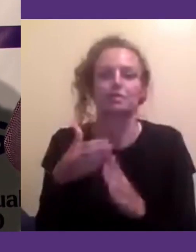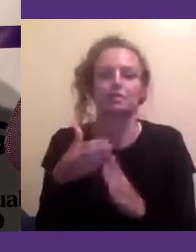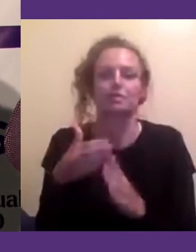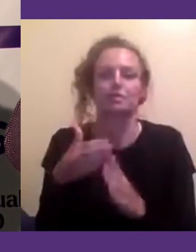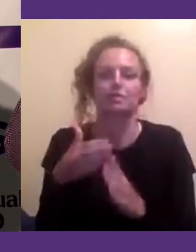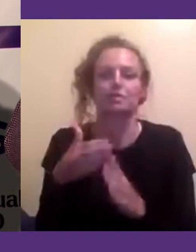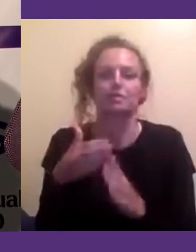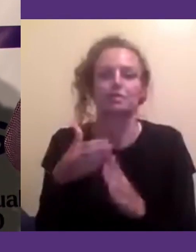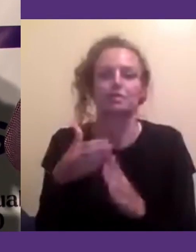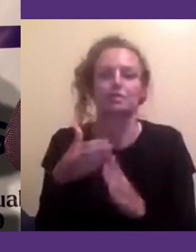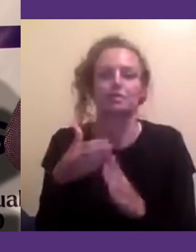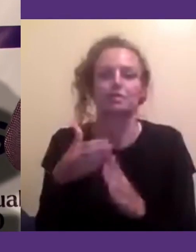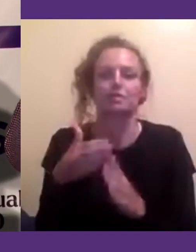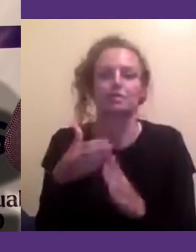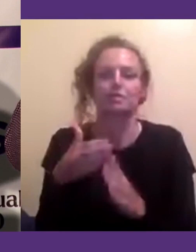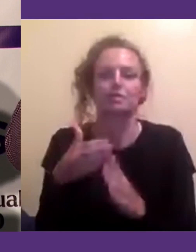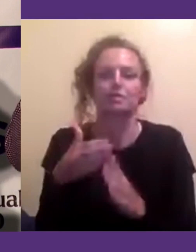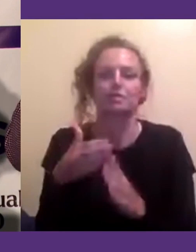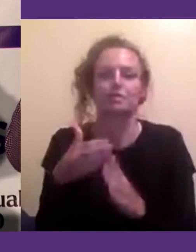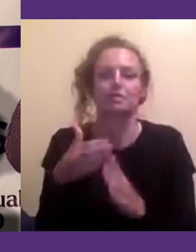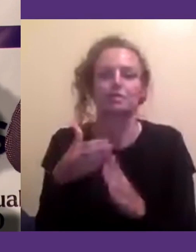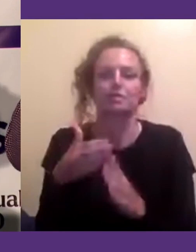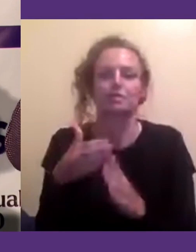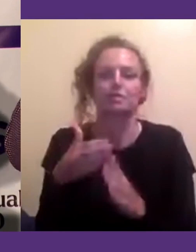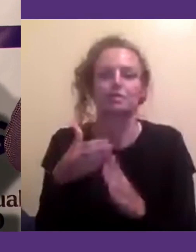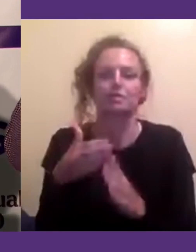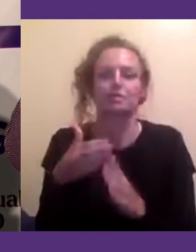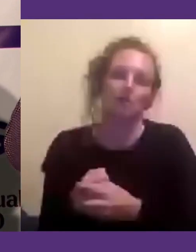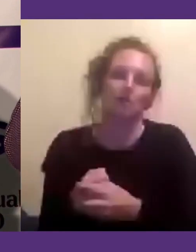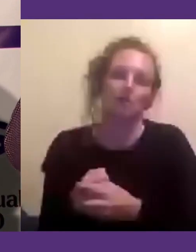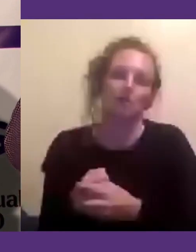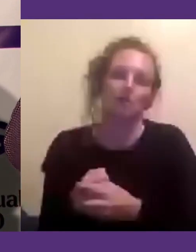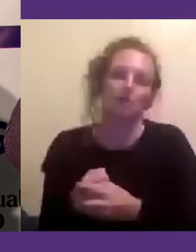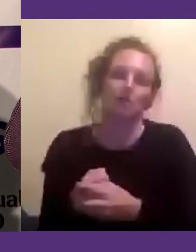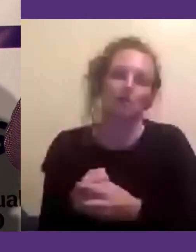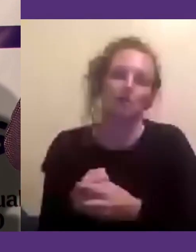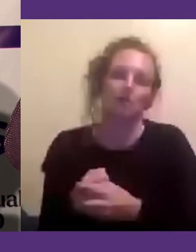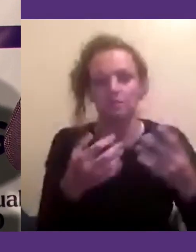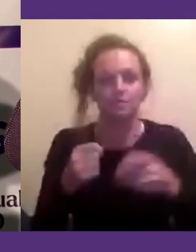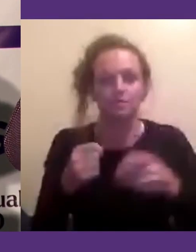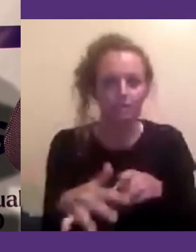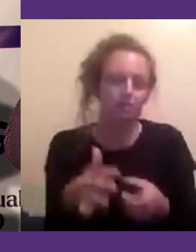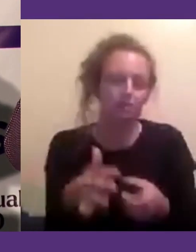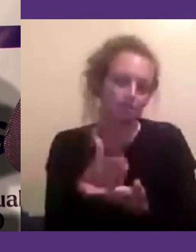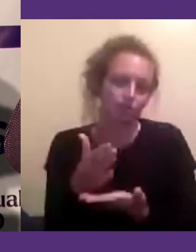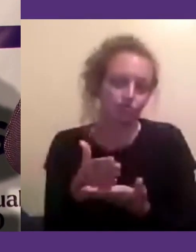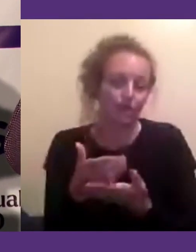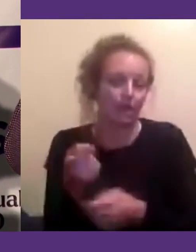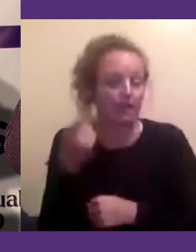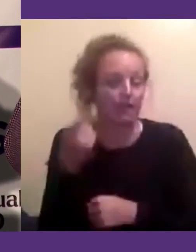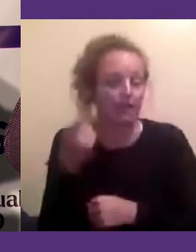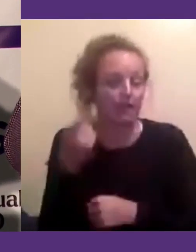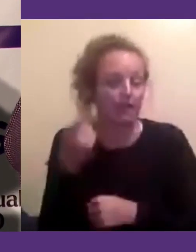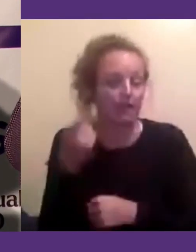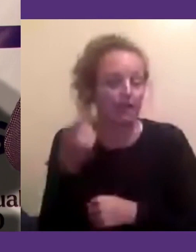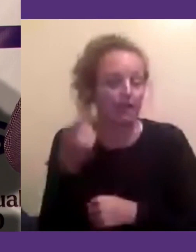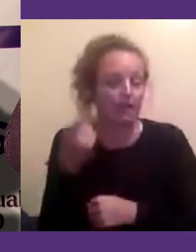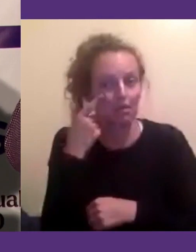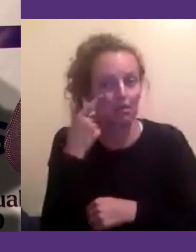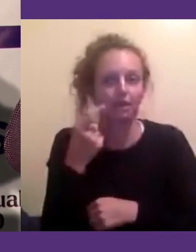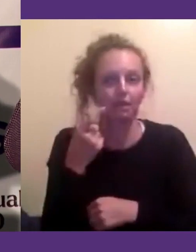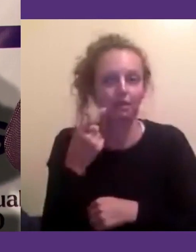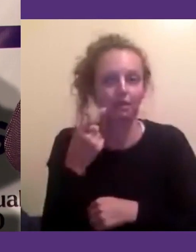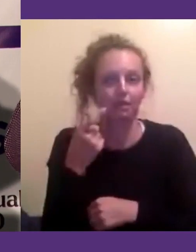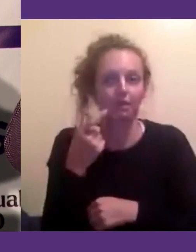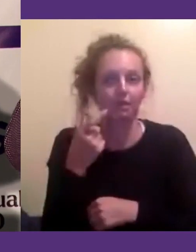influencers. Ultimately, we're looking to kind of leaning on what these guys have said earlier. It's to kind of represent